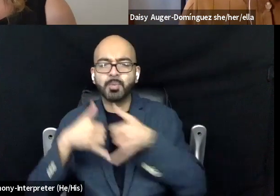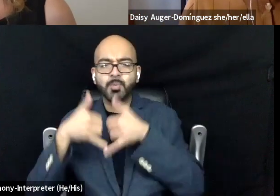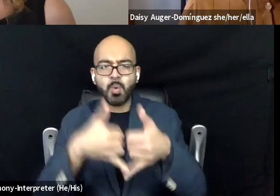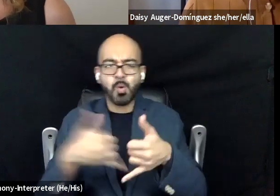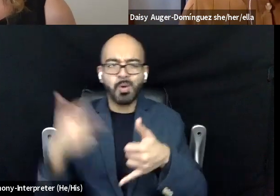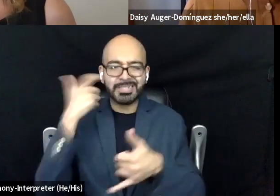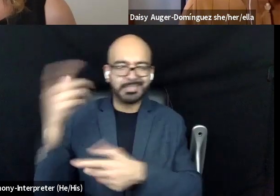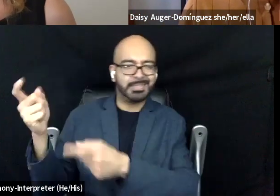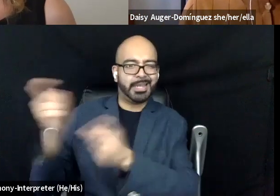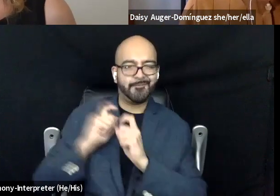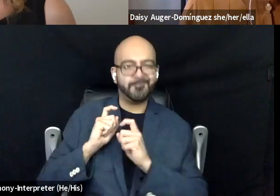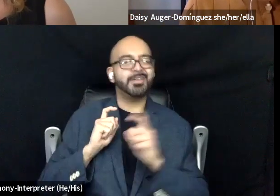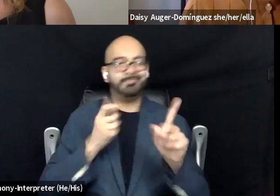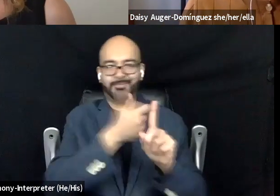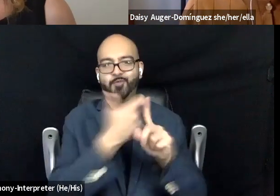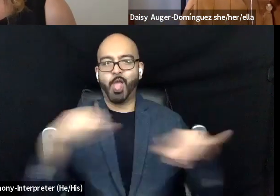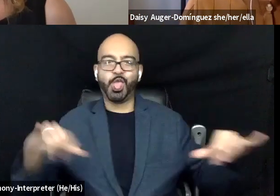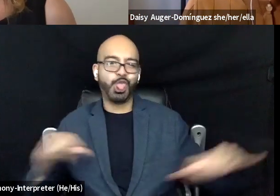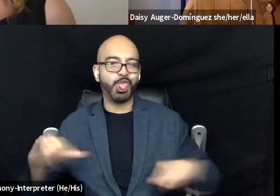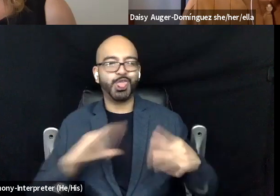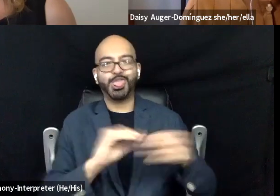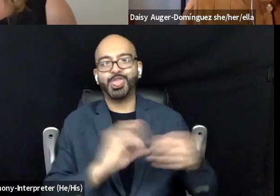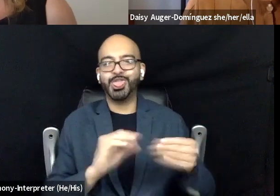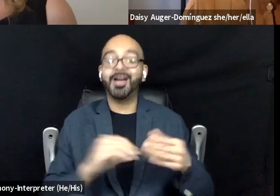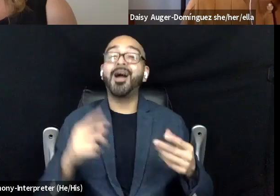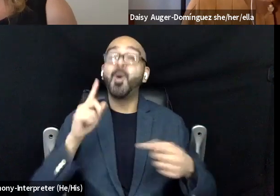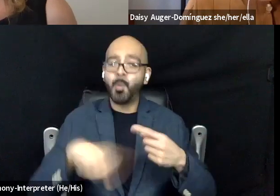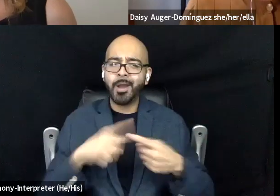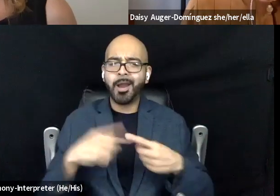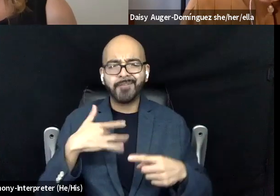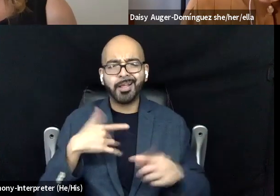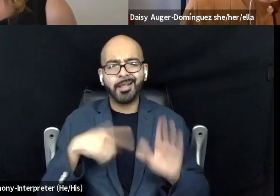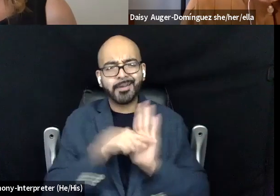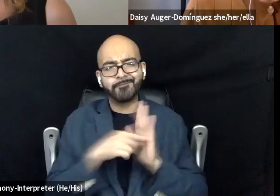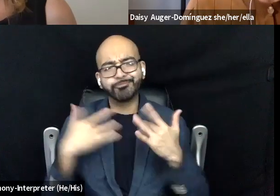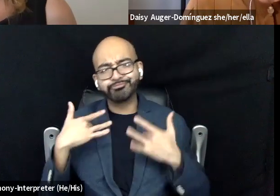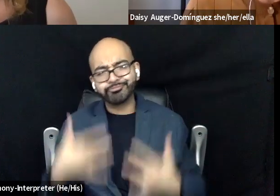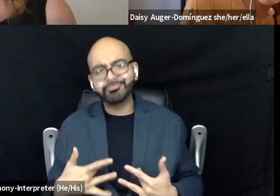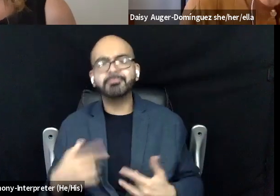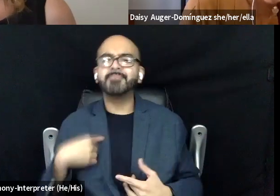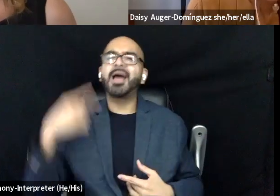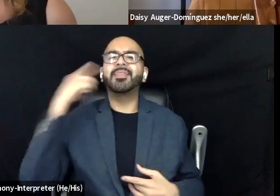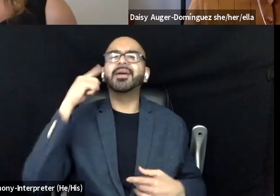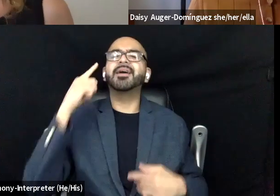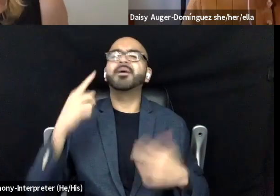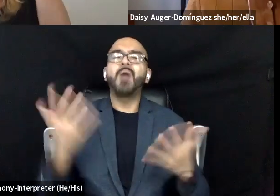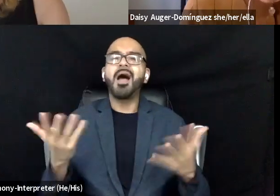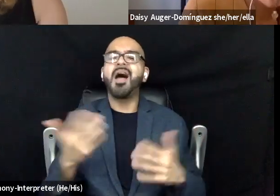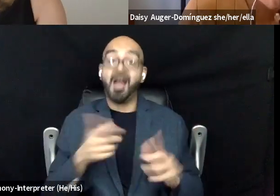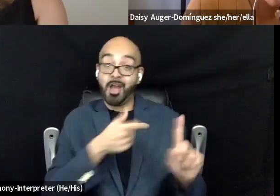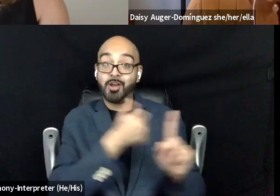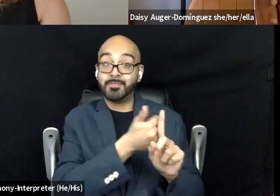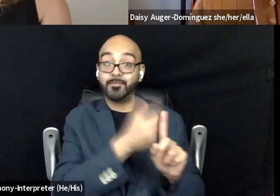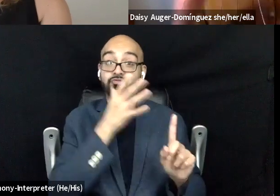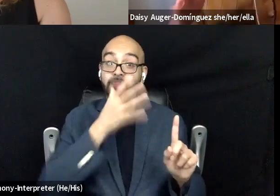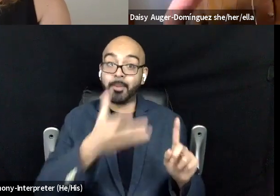And I just, every once in a while, when I'm having a really down moment, I think about, like, how would my grandmother brag about me right now? Like, what would my grandmother say